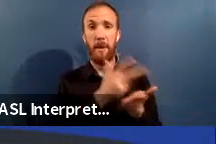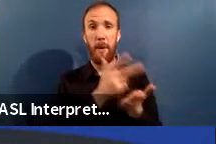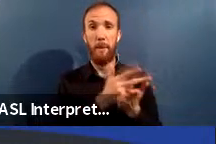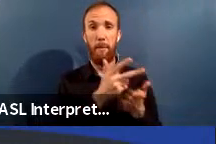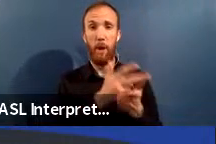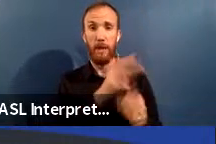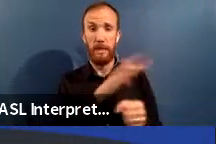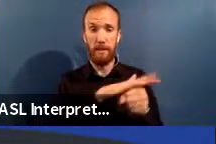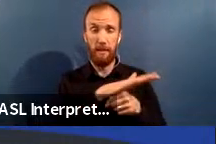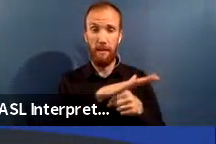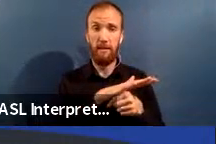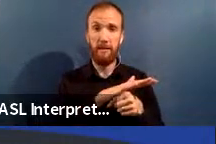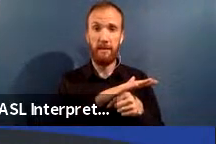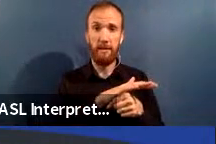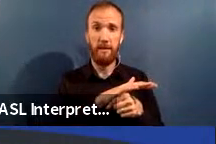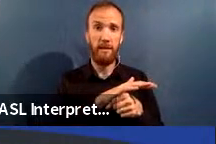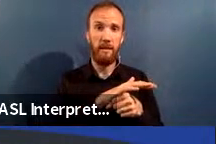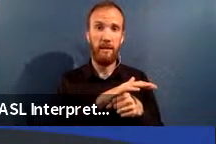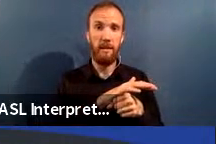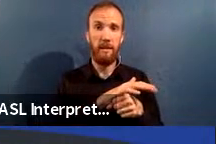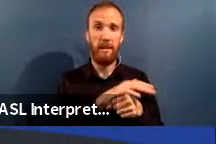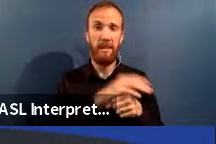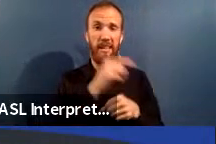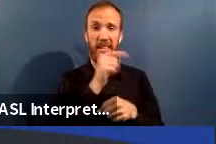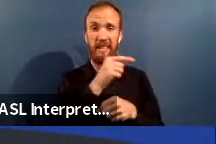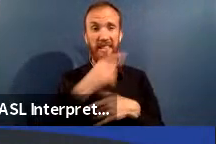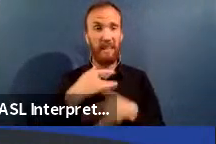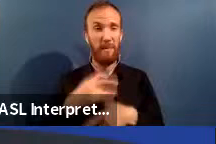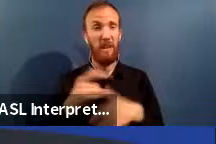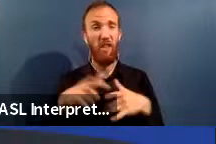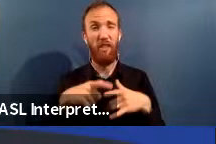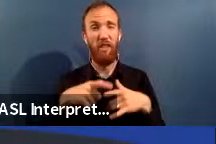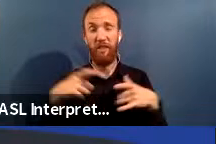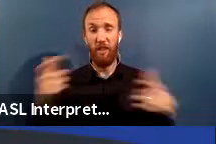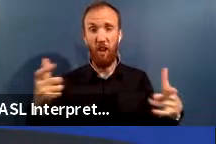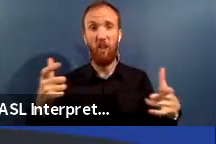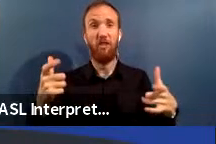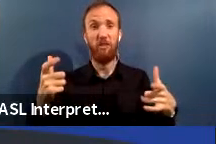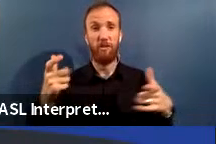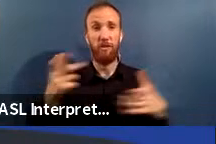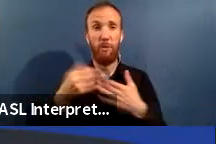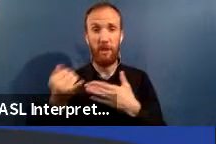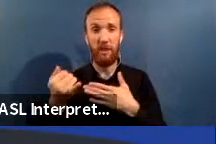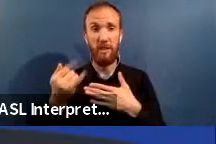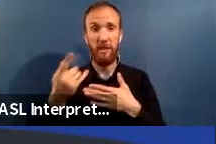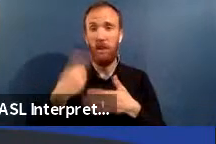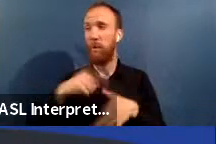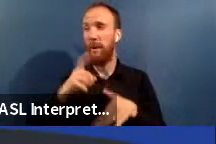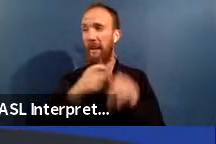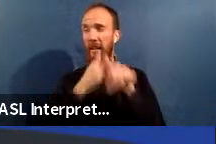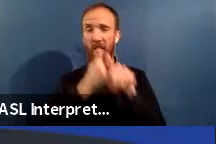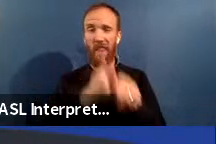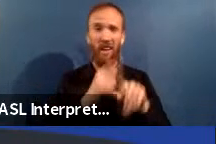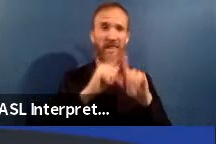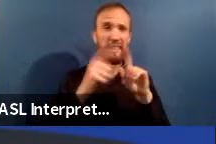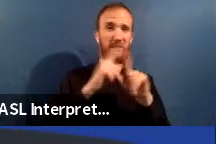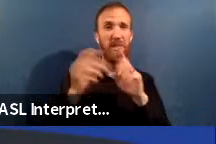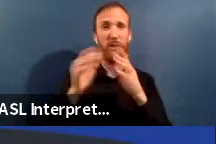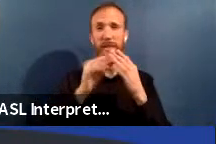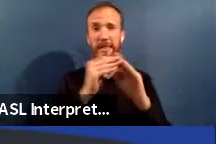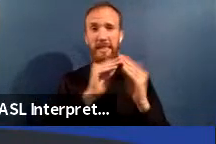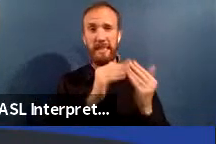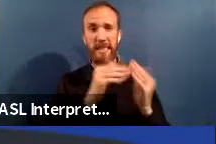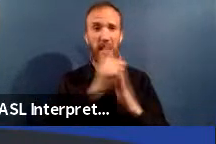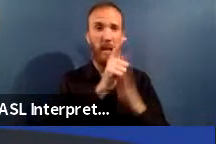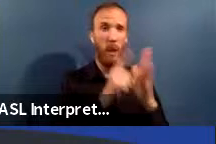large dollar volume projects because they include code compliance and ordinances that we have to comply with, as well as the